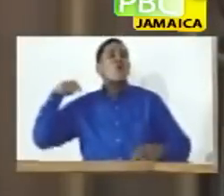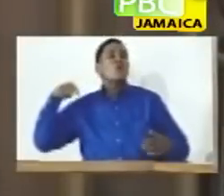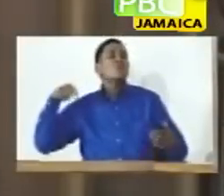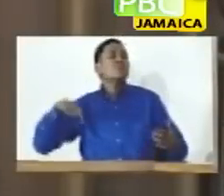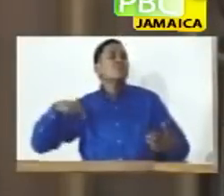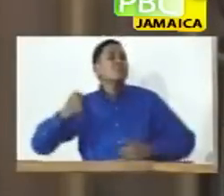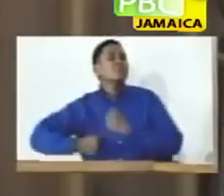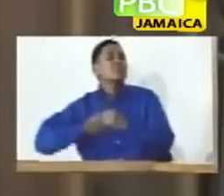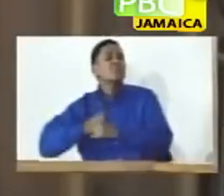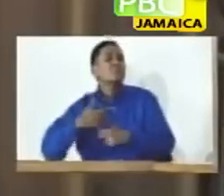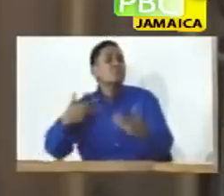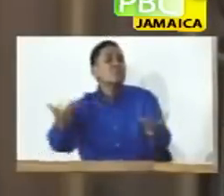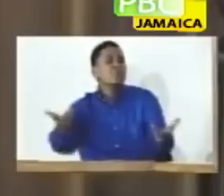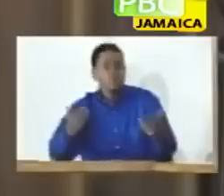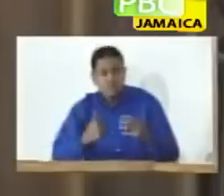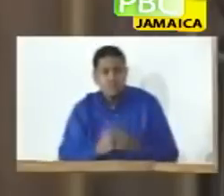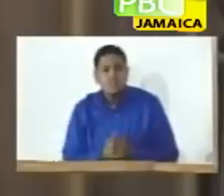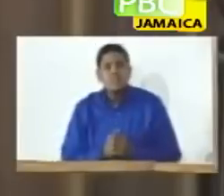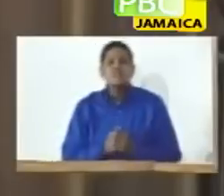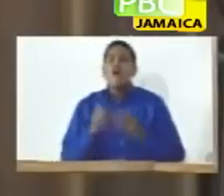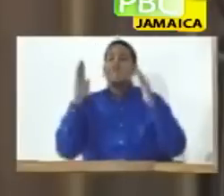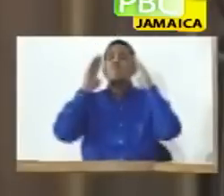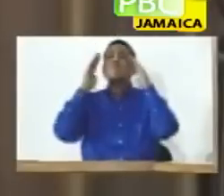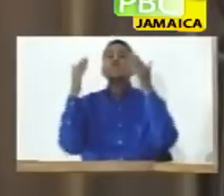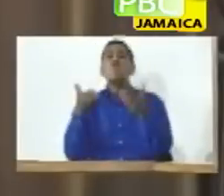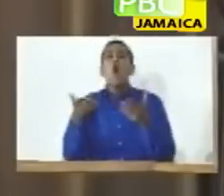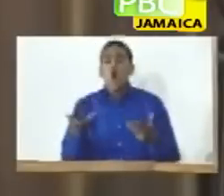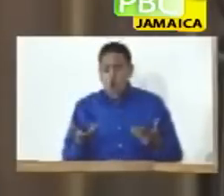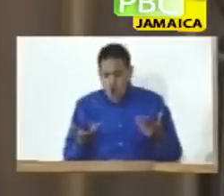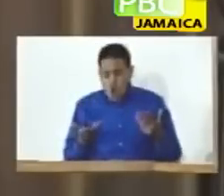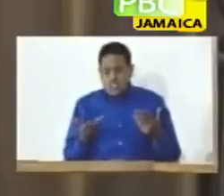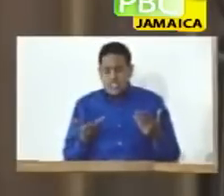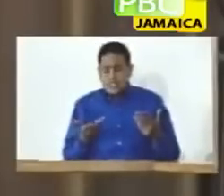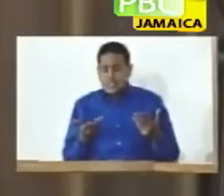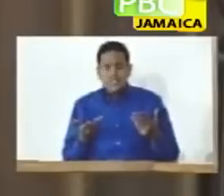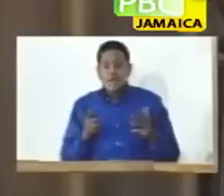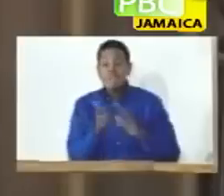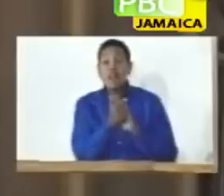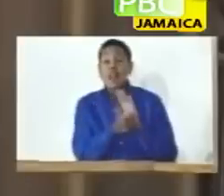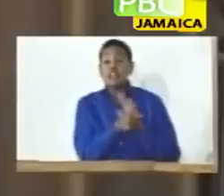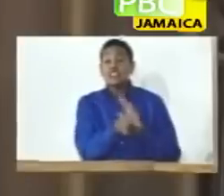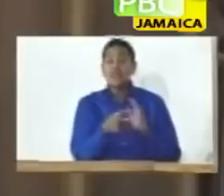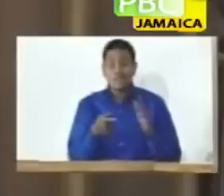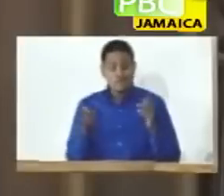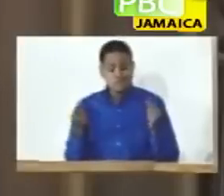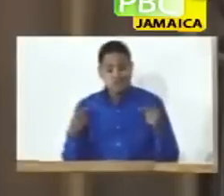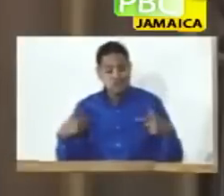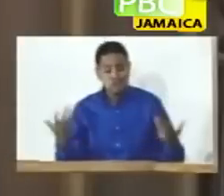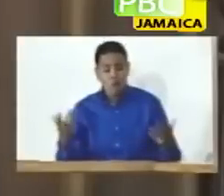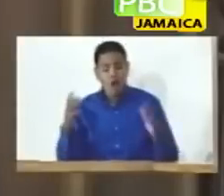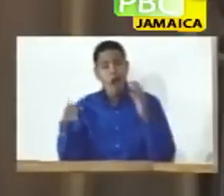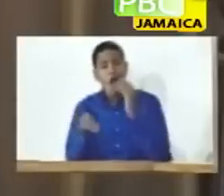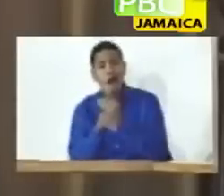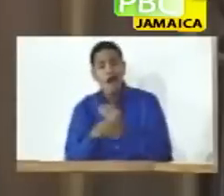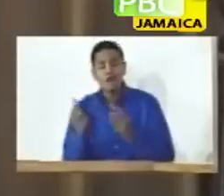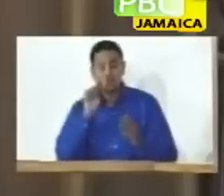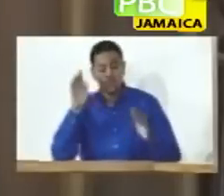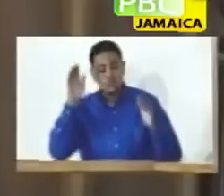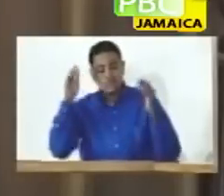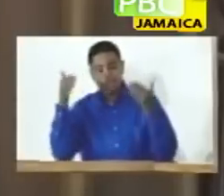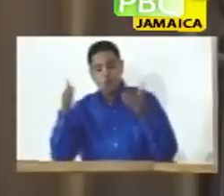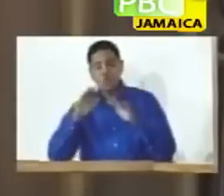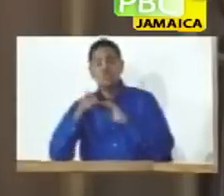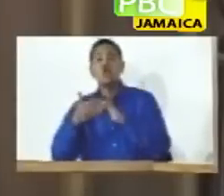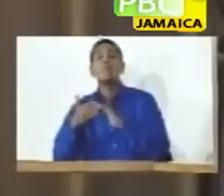For this year, the focus of the legislative agenda will be on Jamaica Teaching